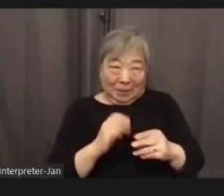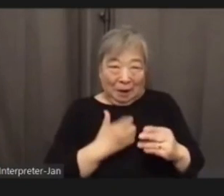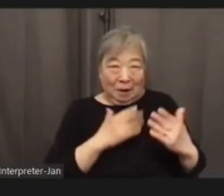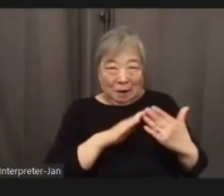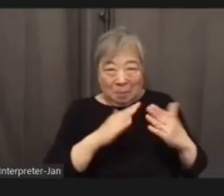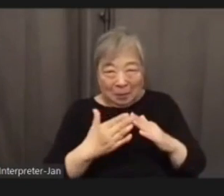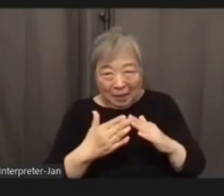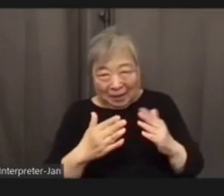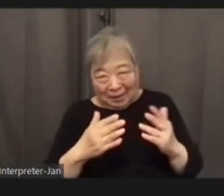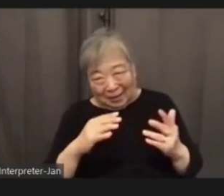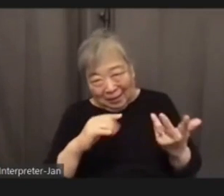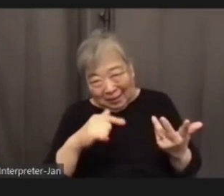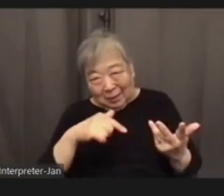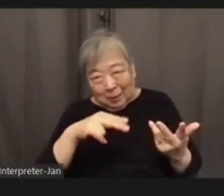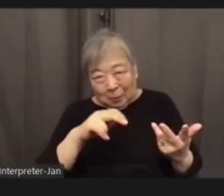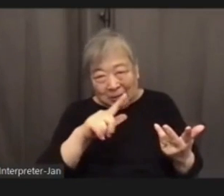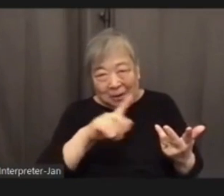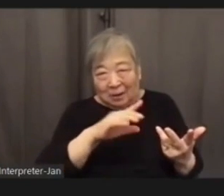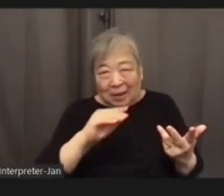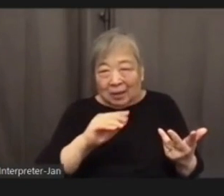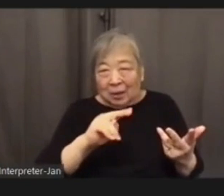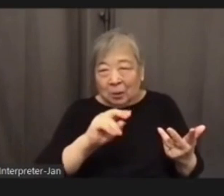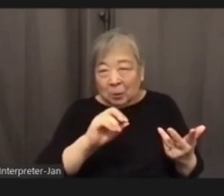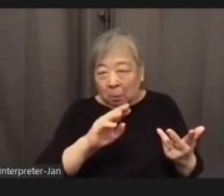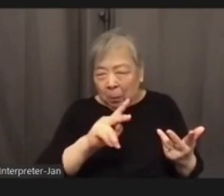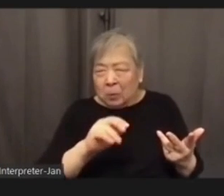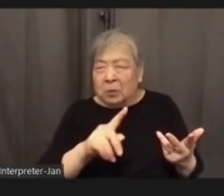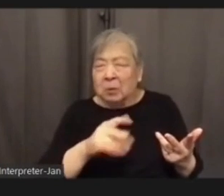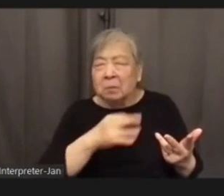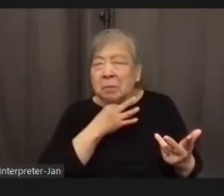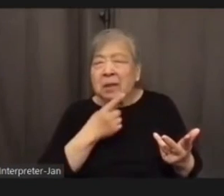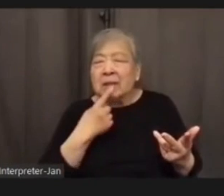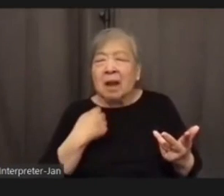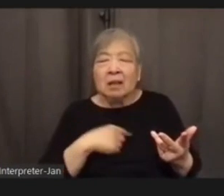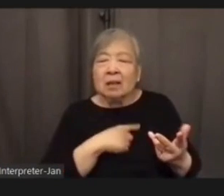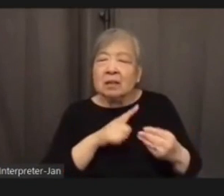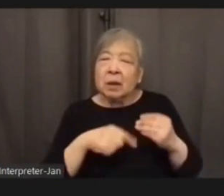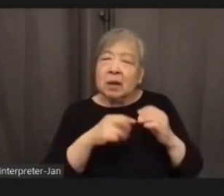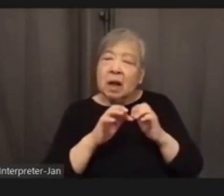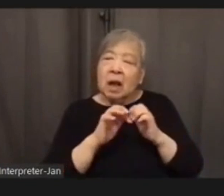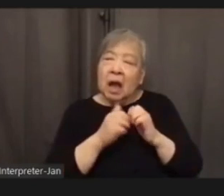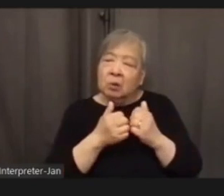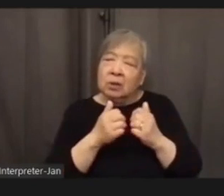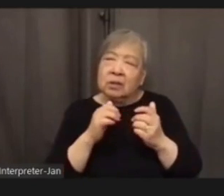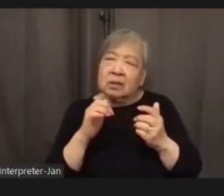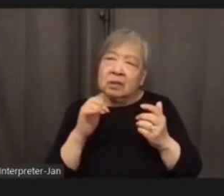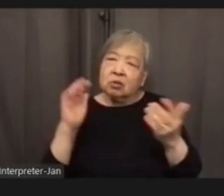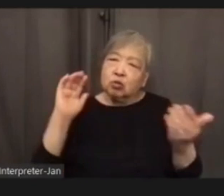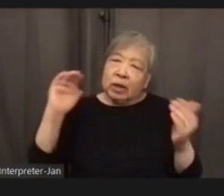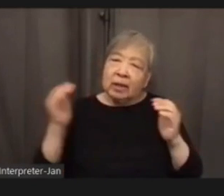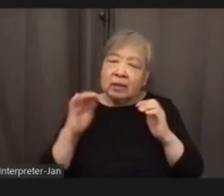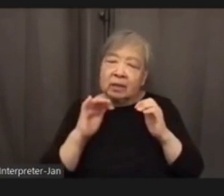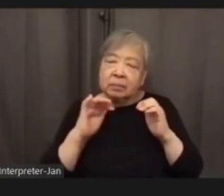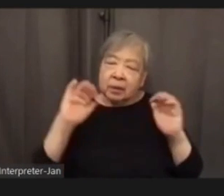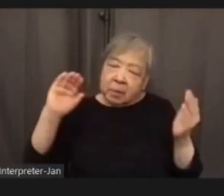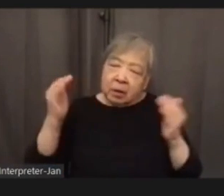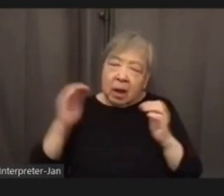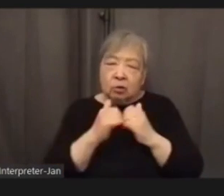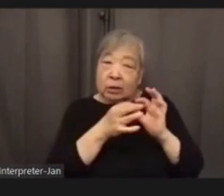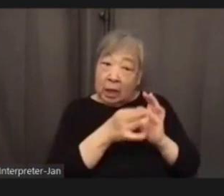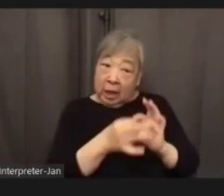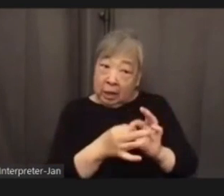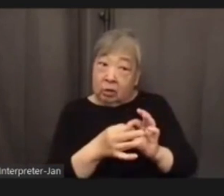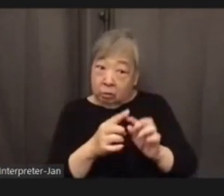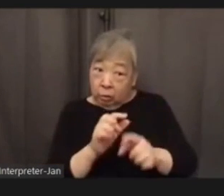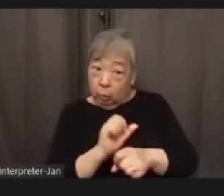right? So tell us a little bit about how all of this relates or compares to the work that, that you've done with